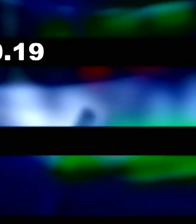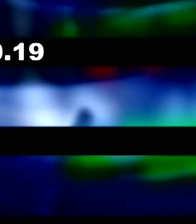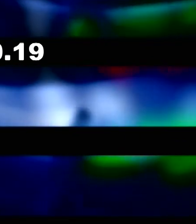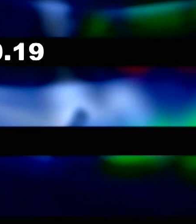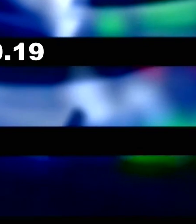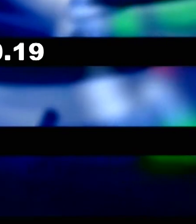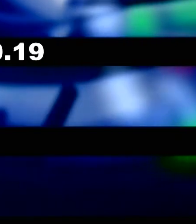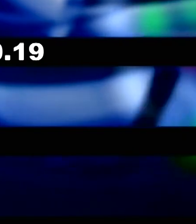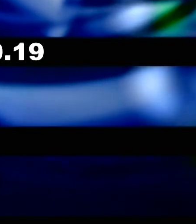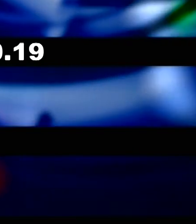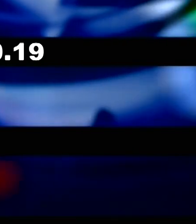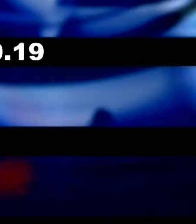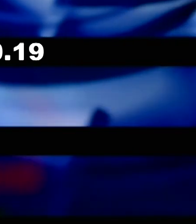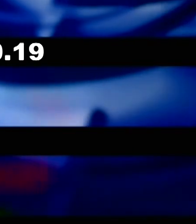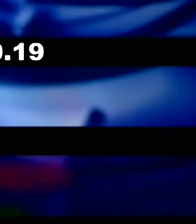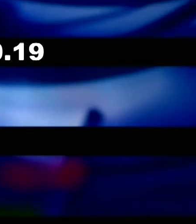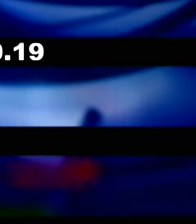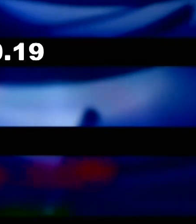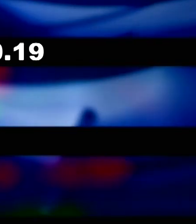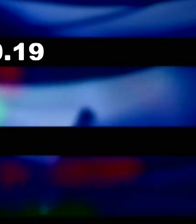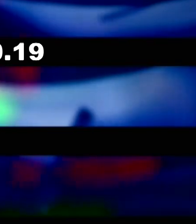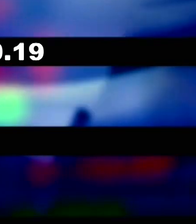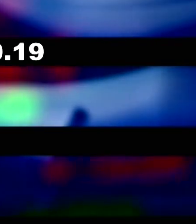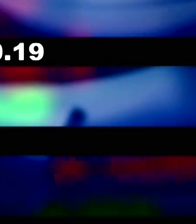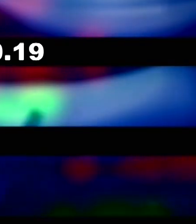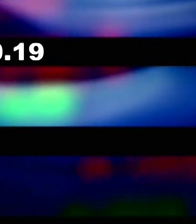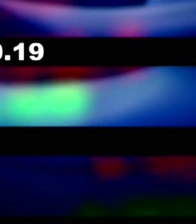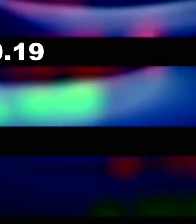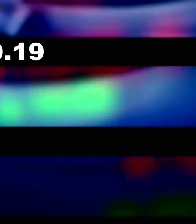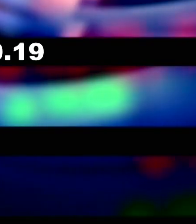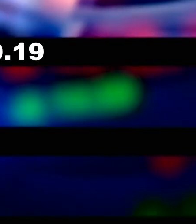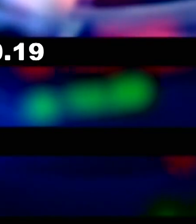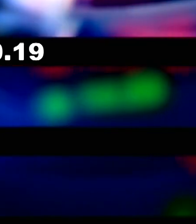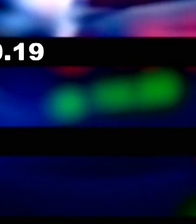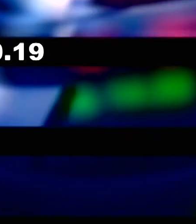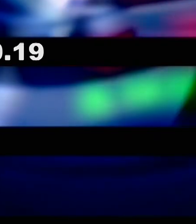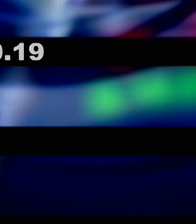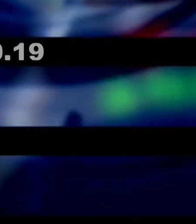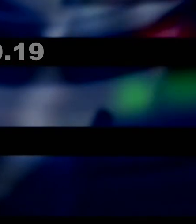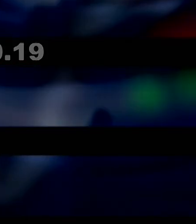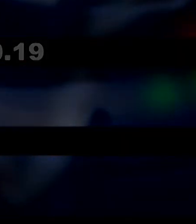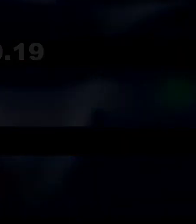leader, trading 1,052 shares at 19 cents each.